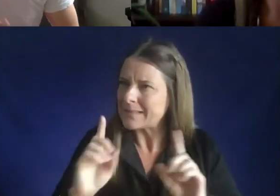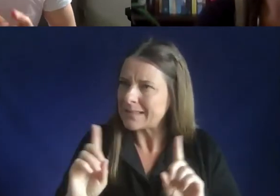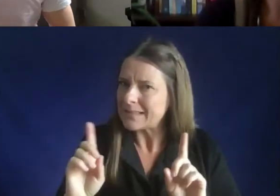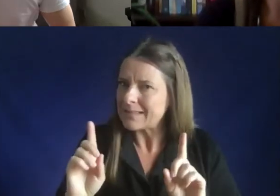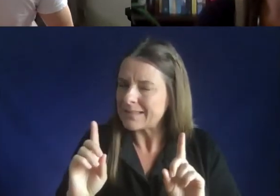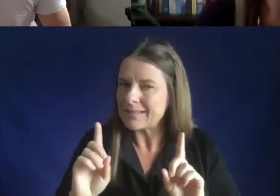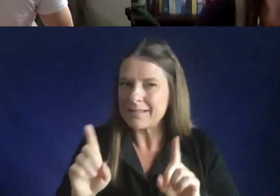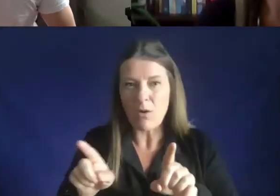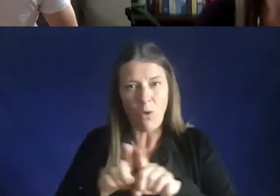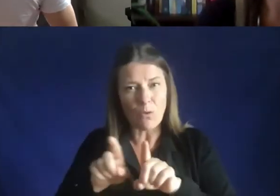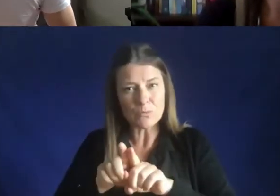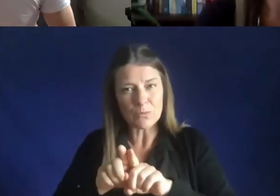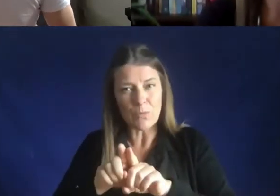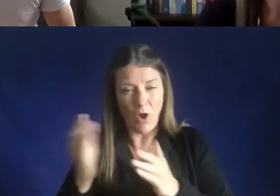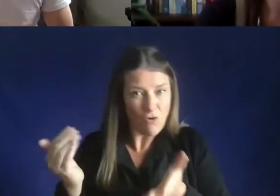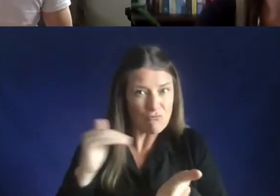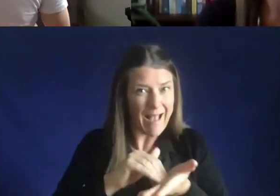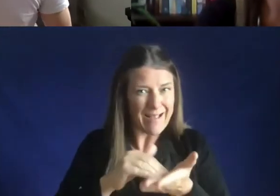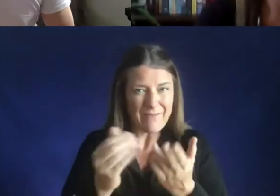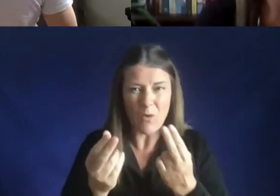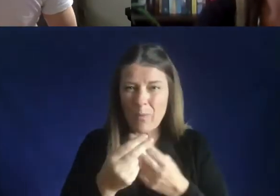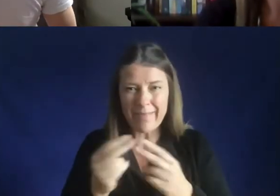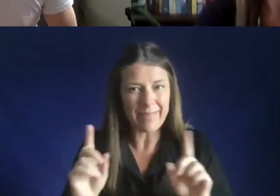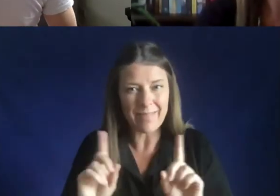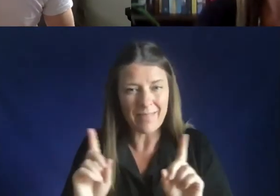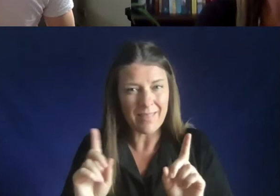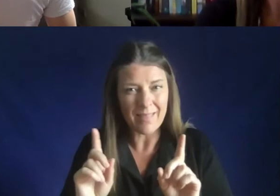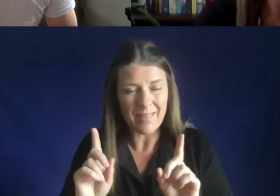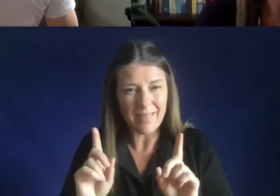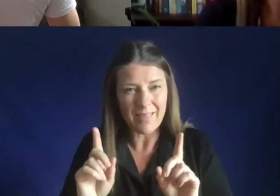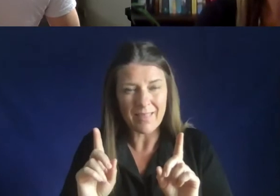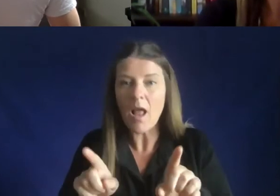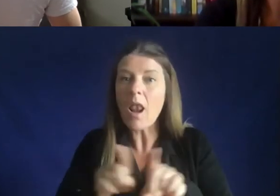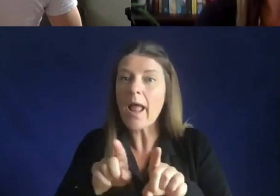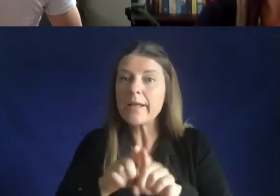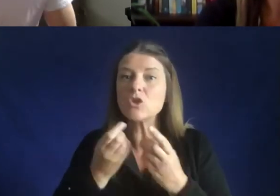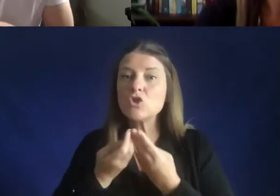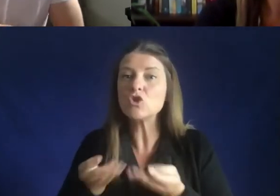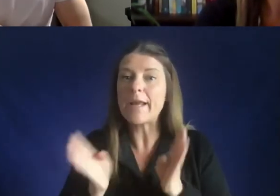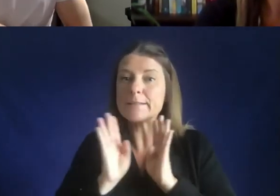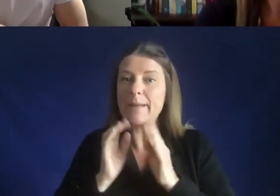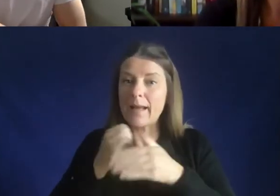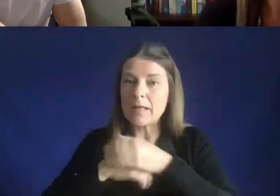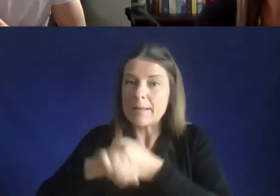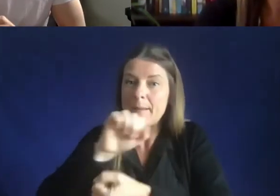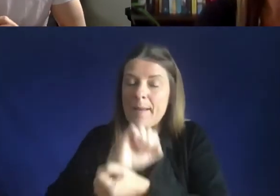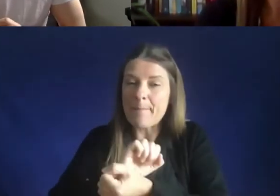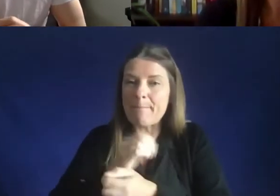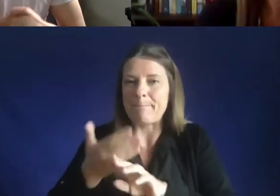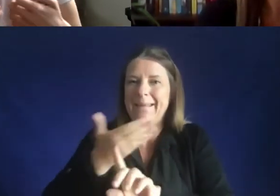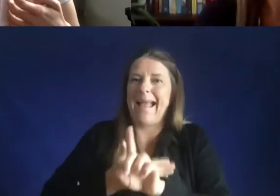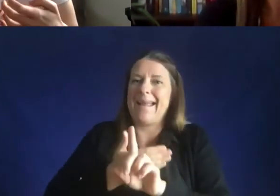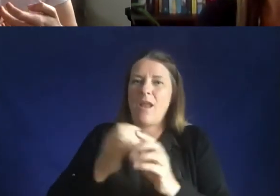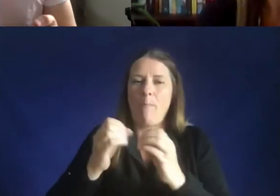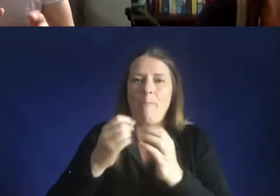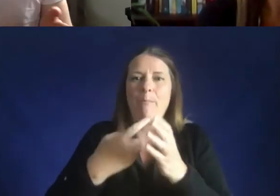as a starting point. And so in things like Shakespeare Behind Bars, in that film,